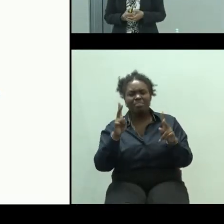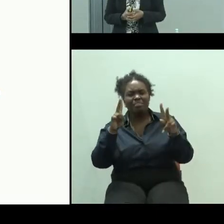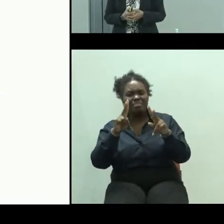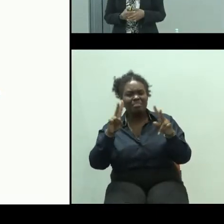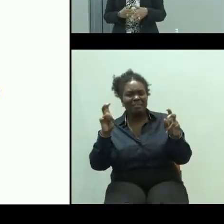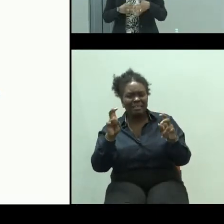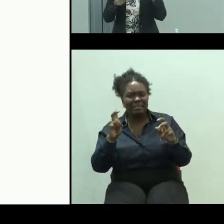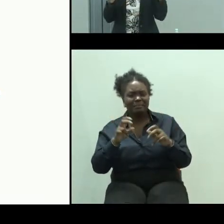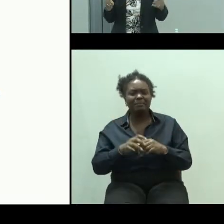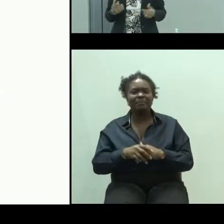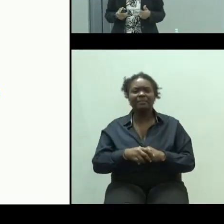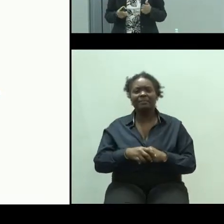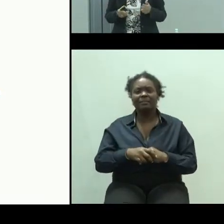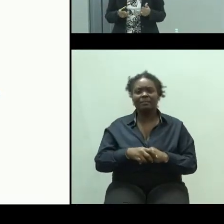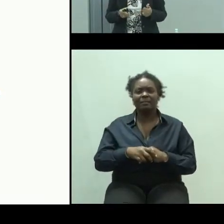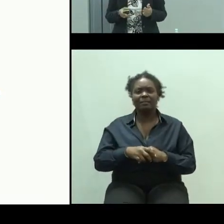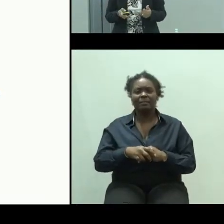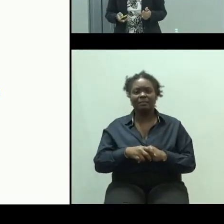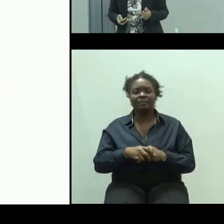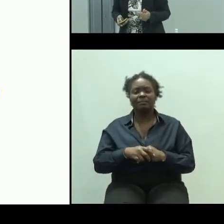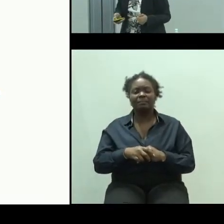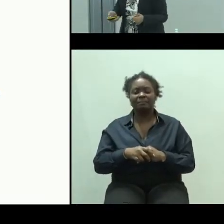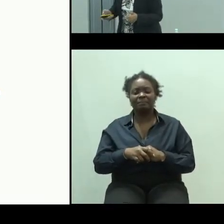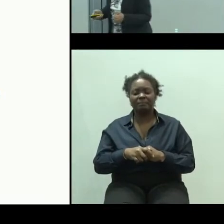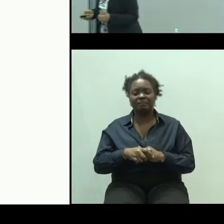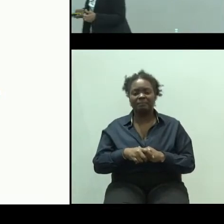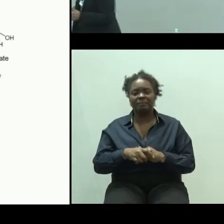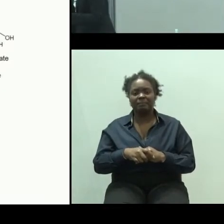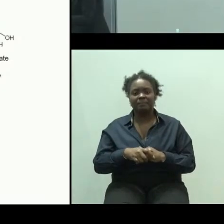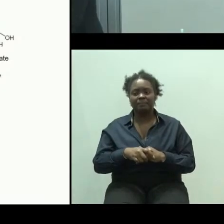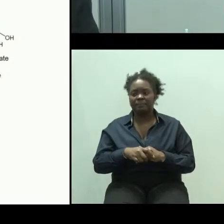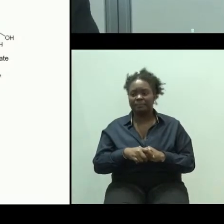that we have to tackle this general problem.